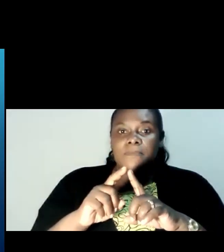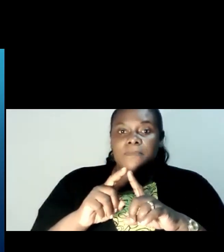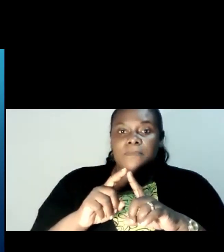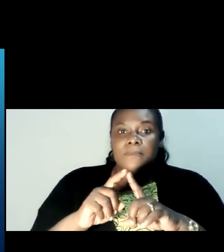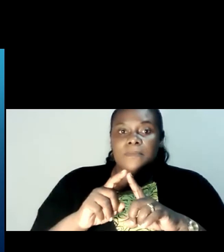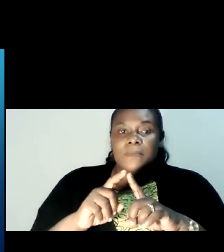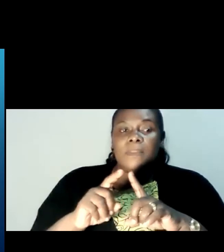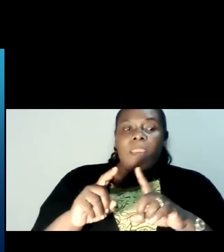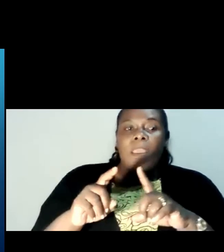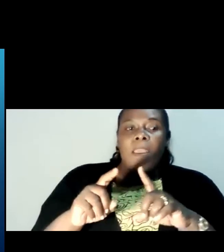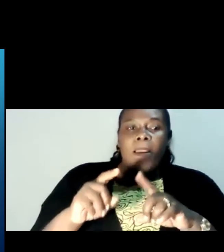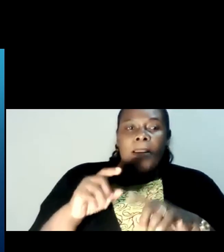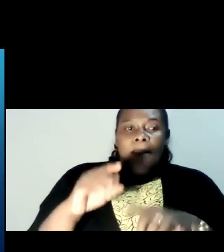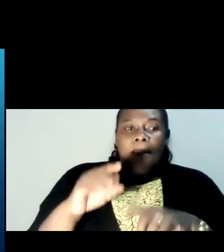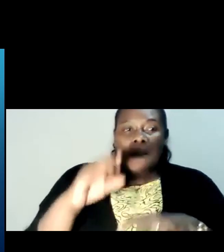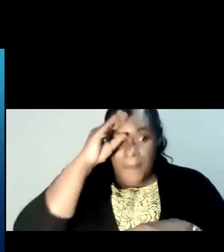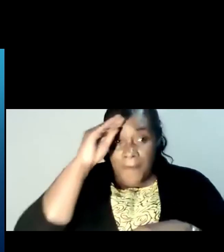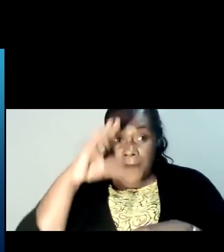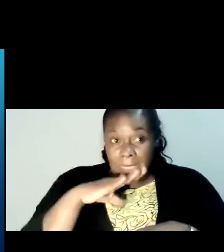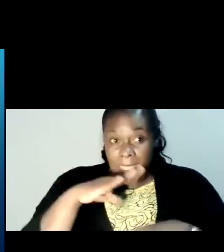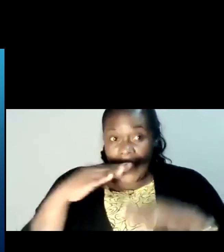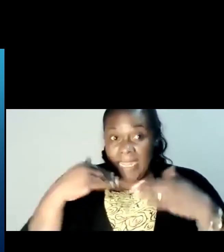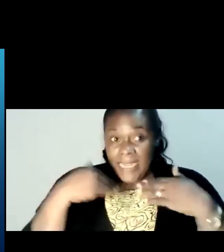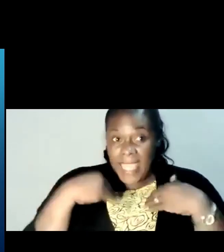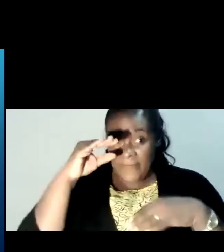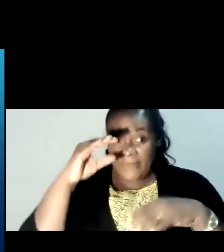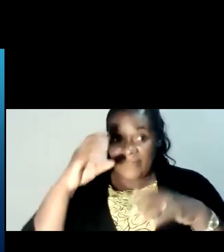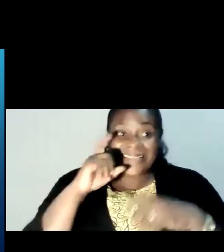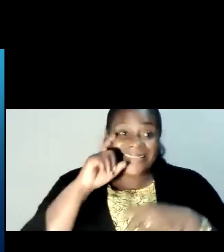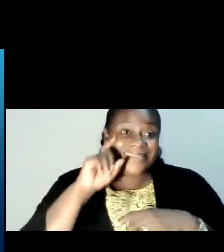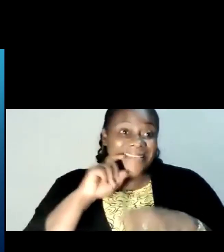men, or otherwise known as gay men.